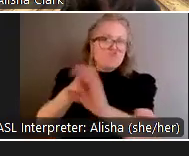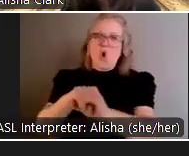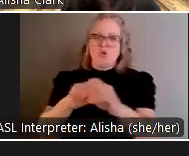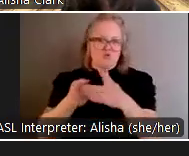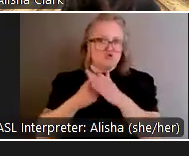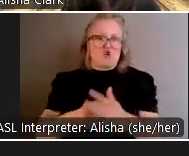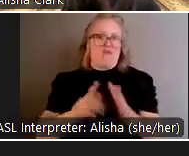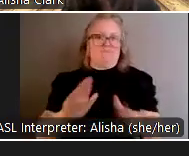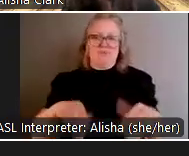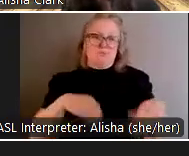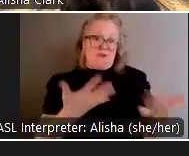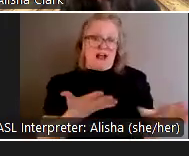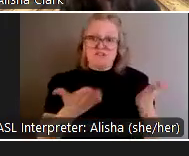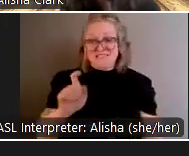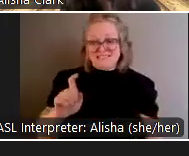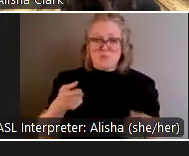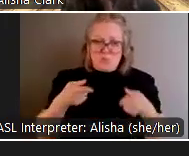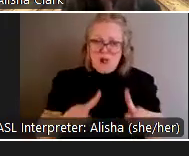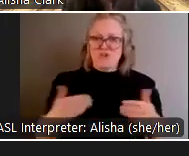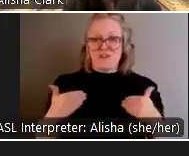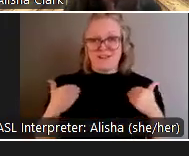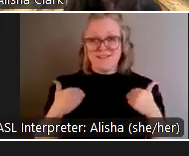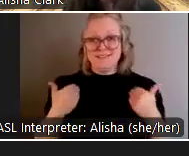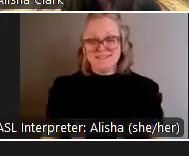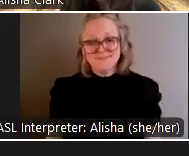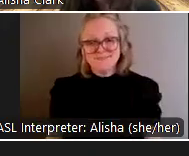services that they need at that young age.